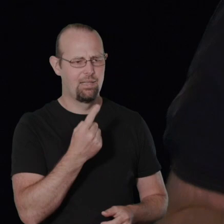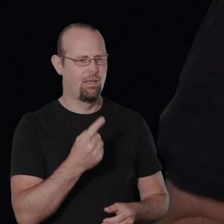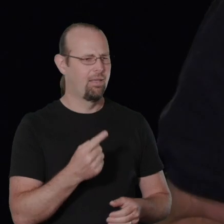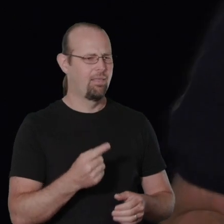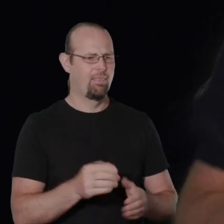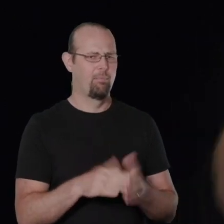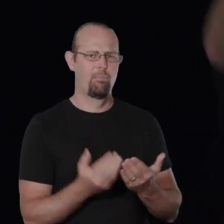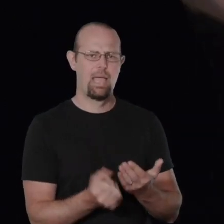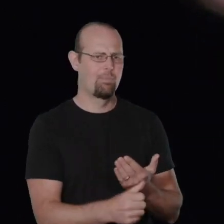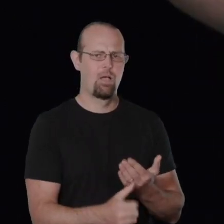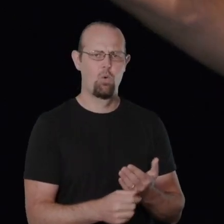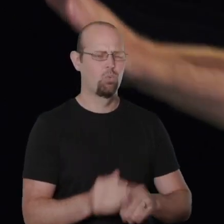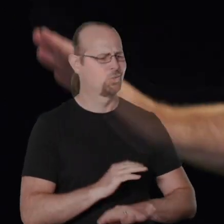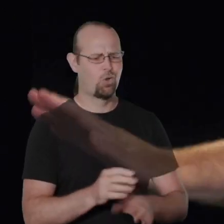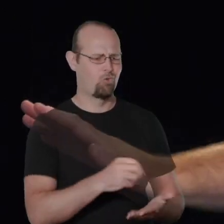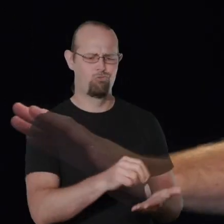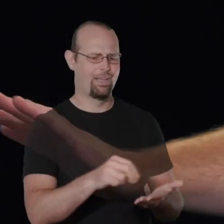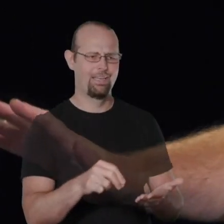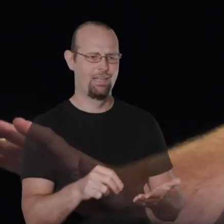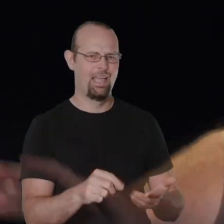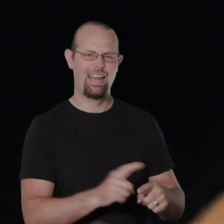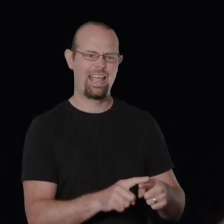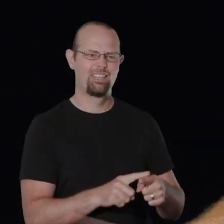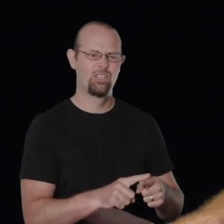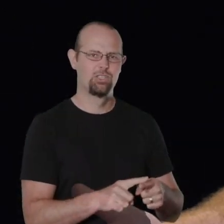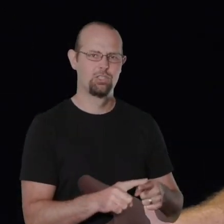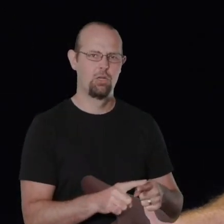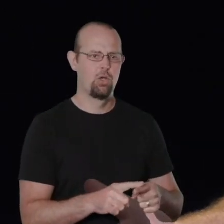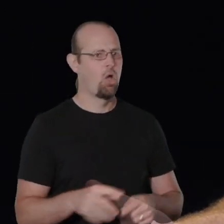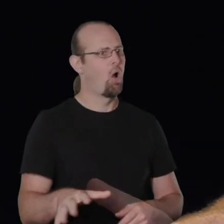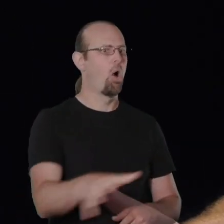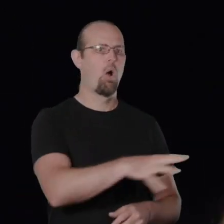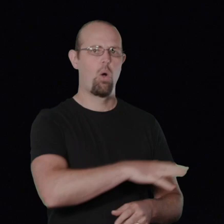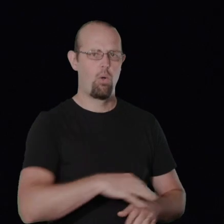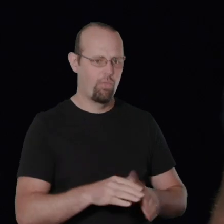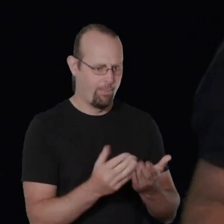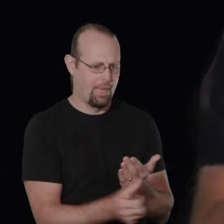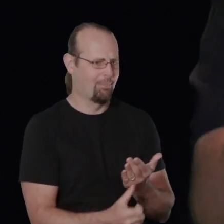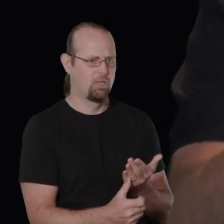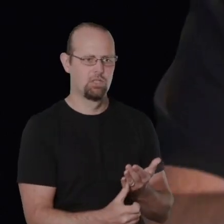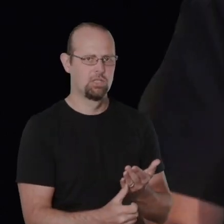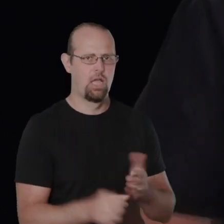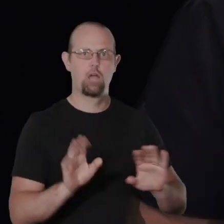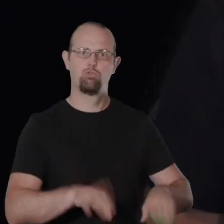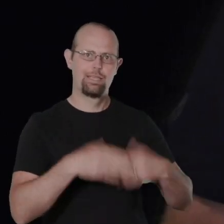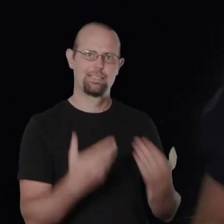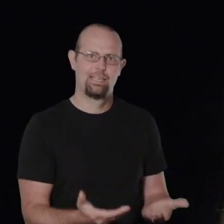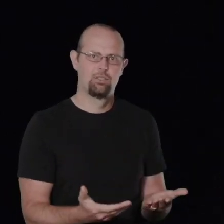in English. All of the Bibles in this shop are translations." I said, "Let me assure